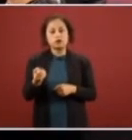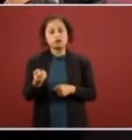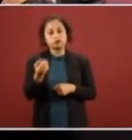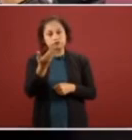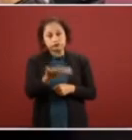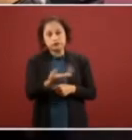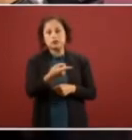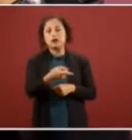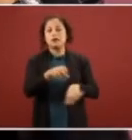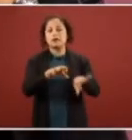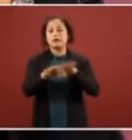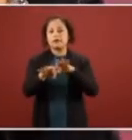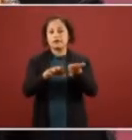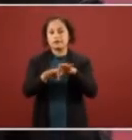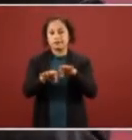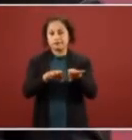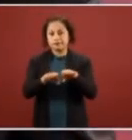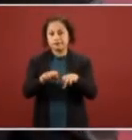work.